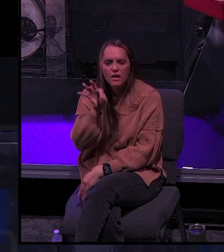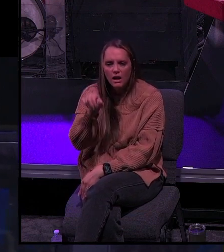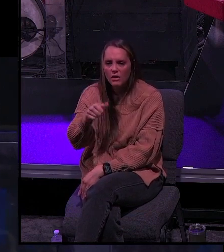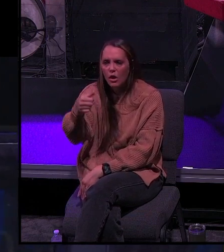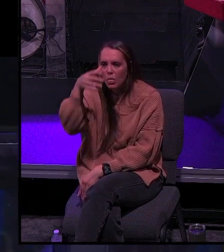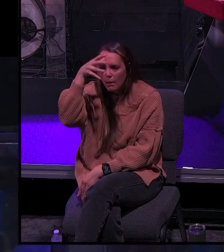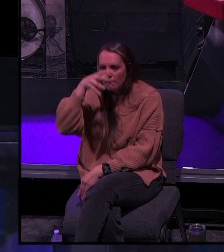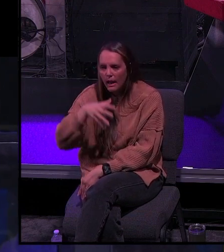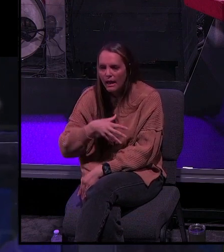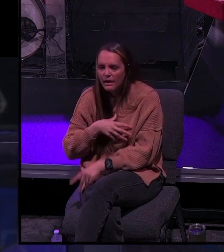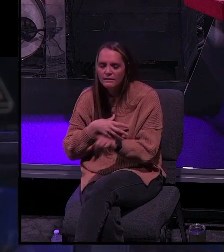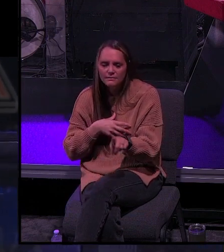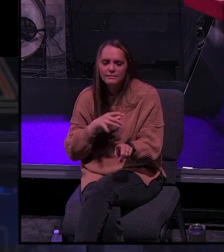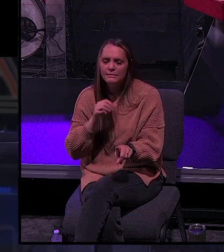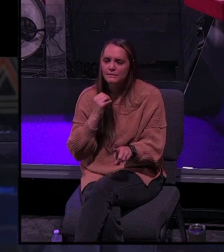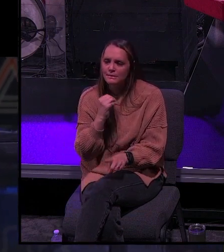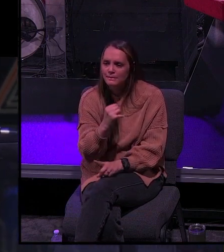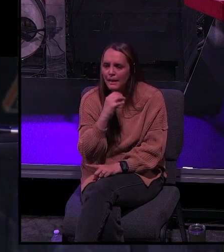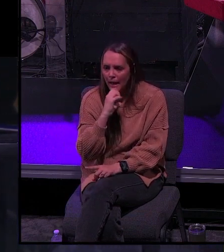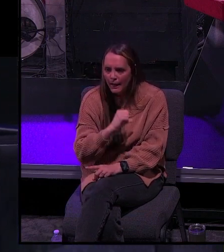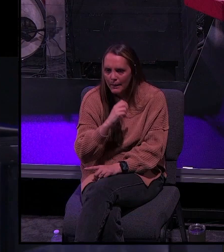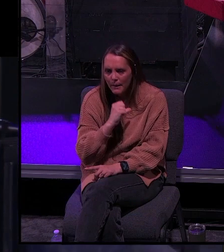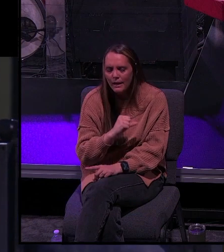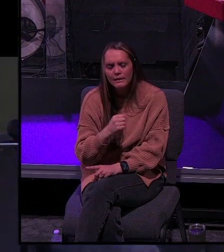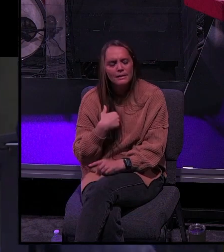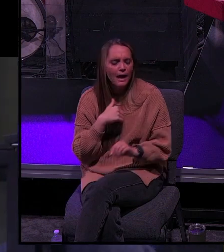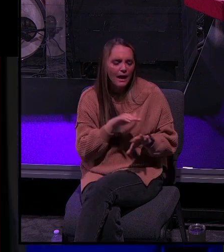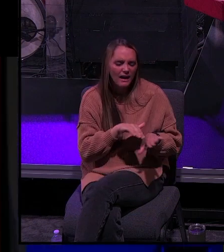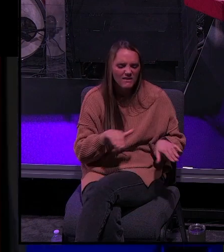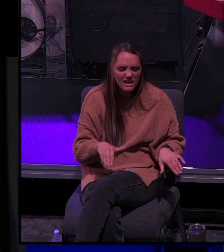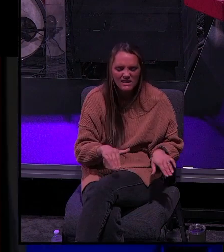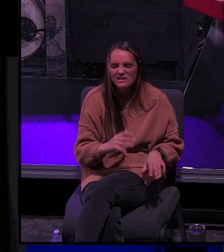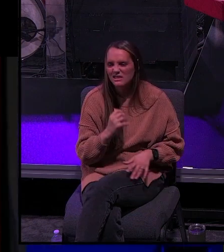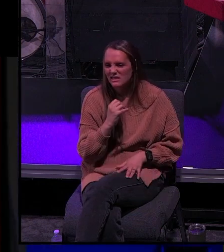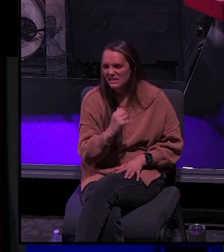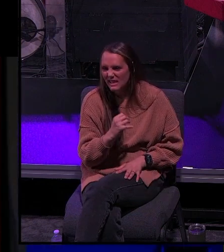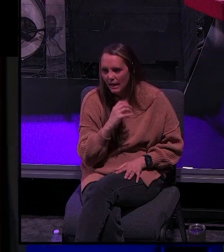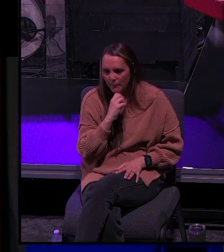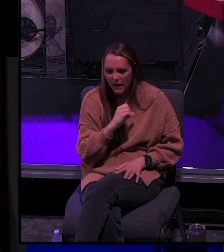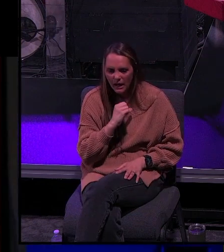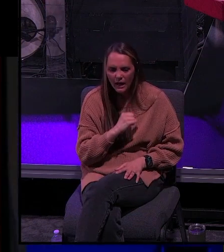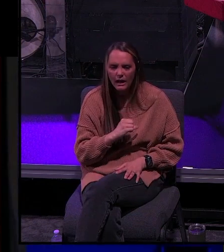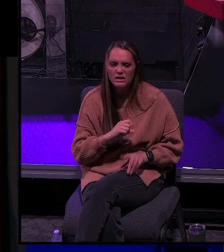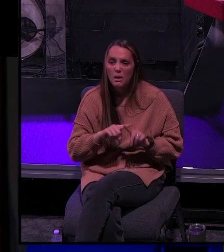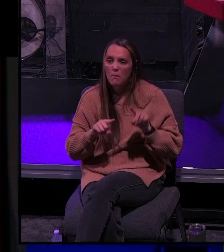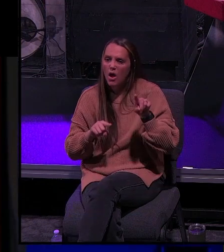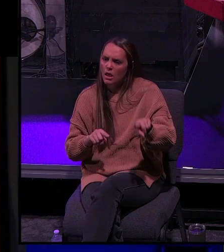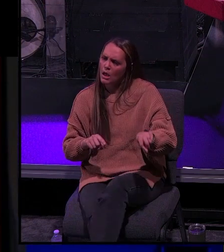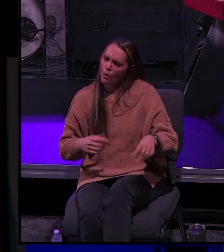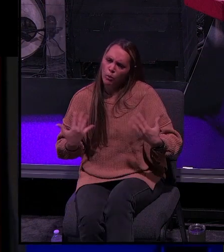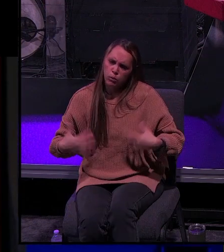he's got kids the same age as my kids, and he's got a job and he's busy and he works, but he is shredded.